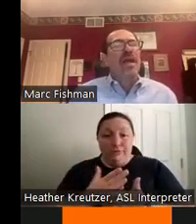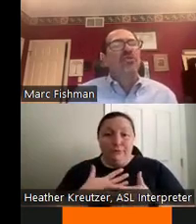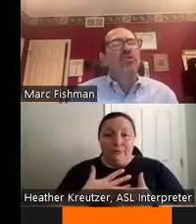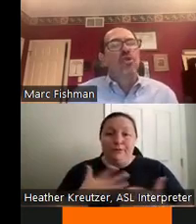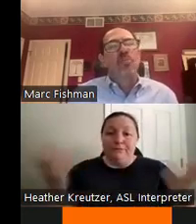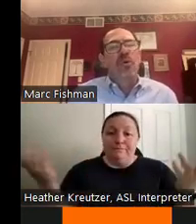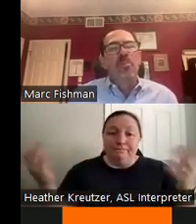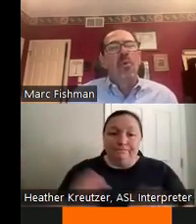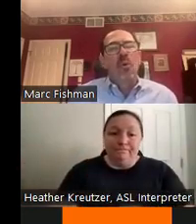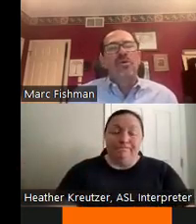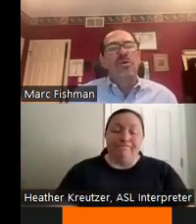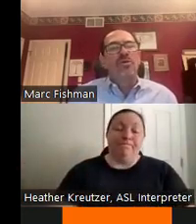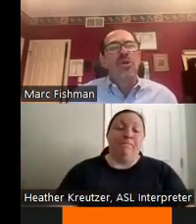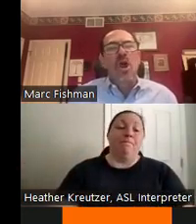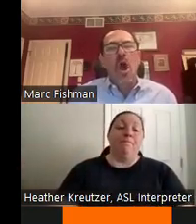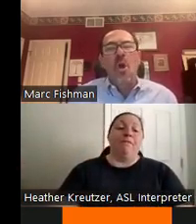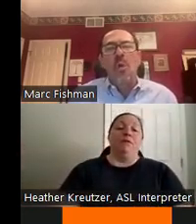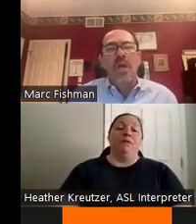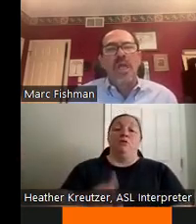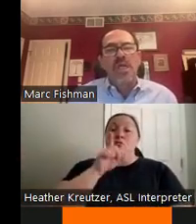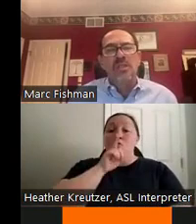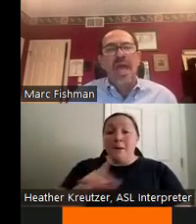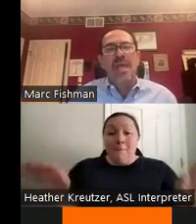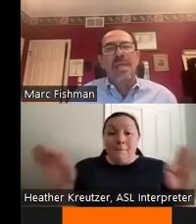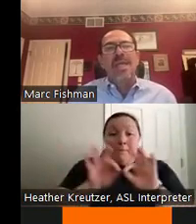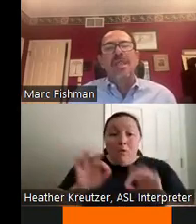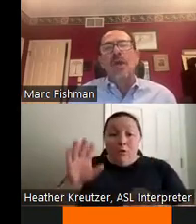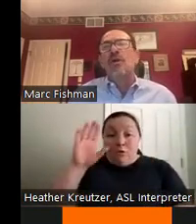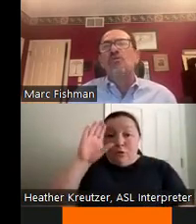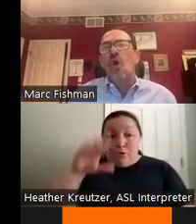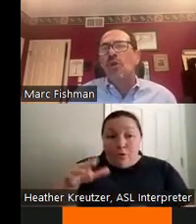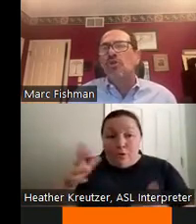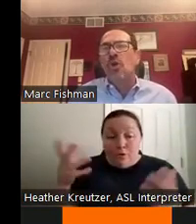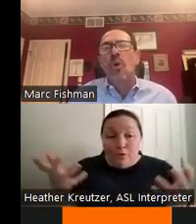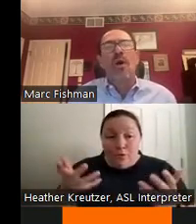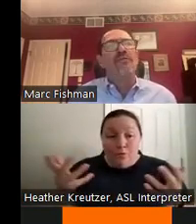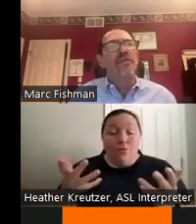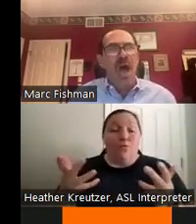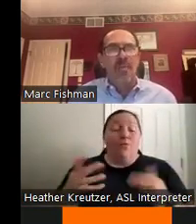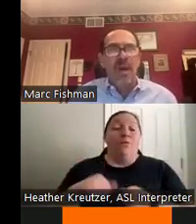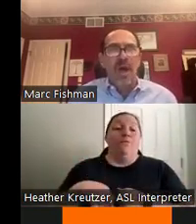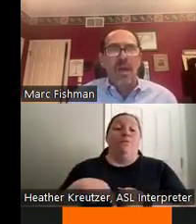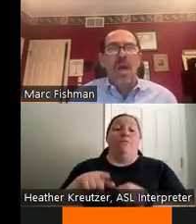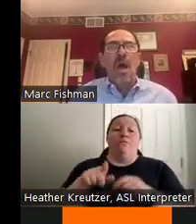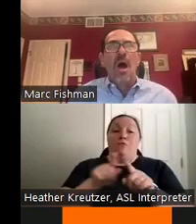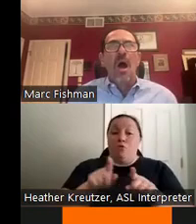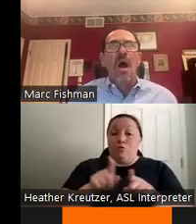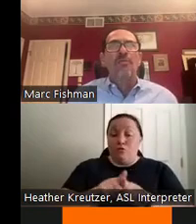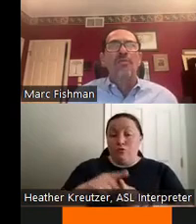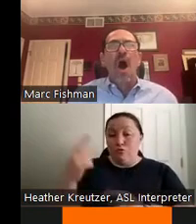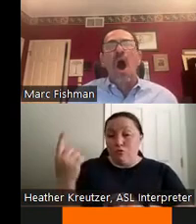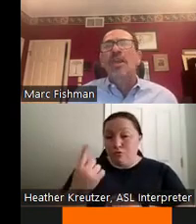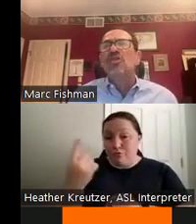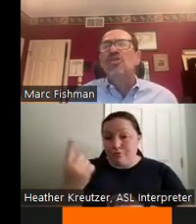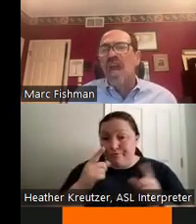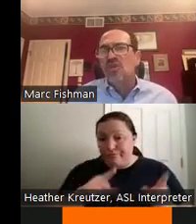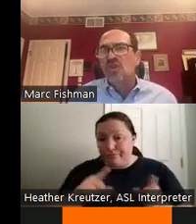The thing that's super important to know is that there is also a phenomenon